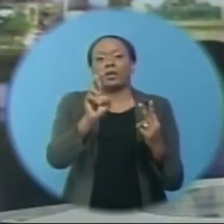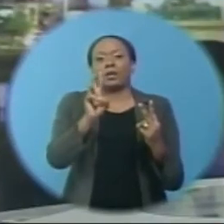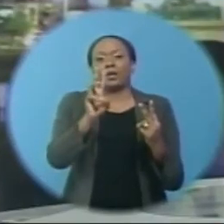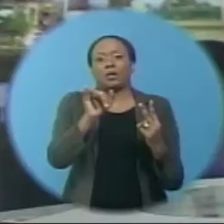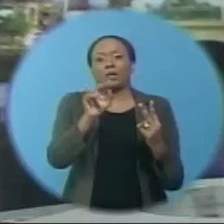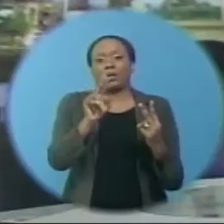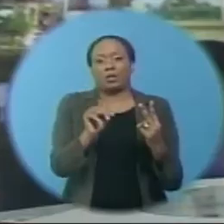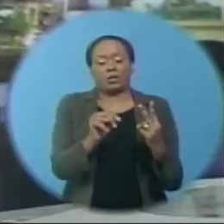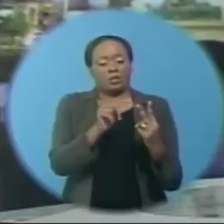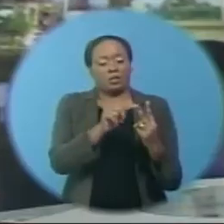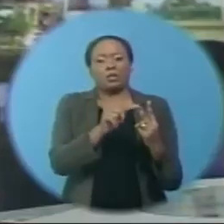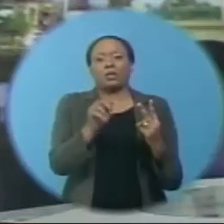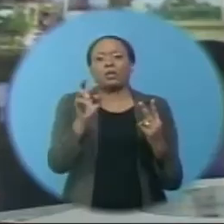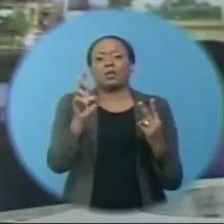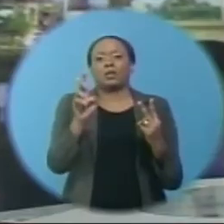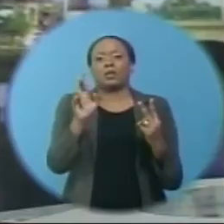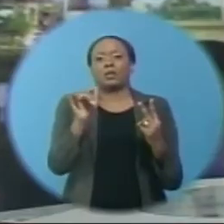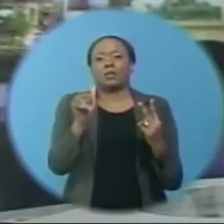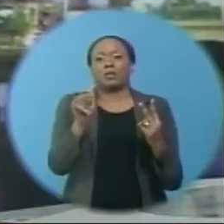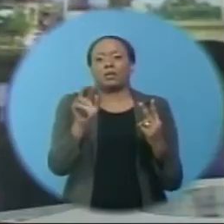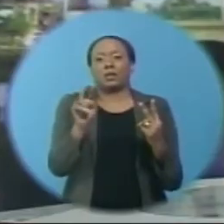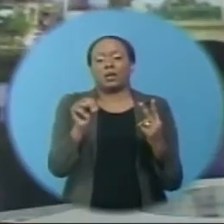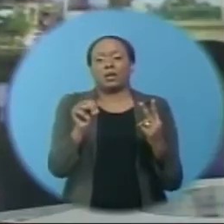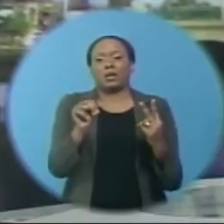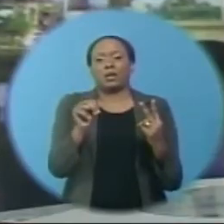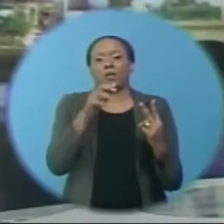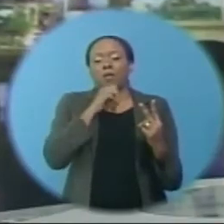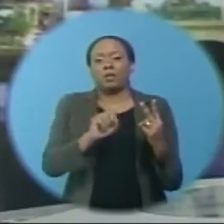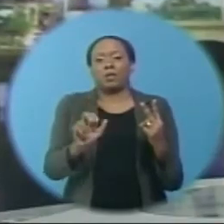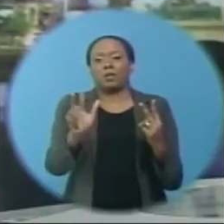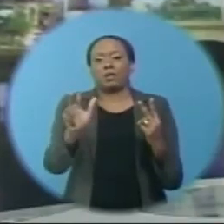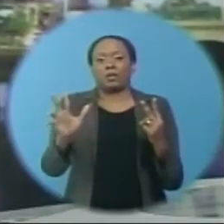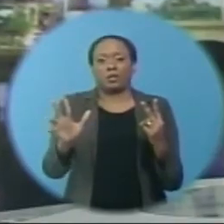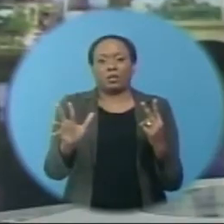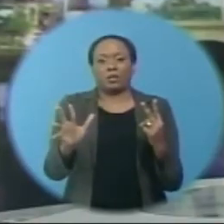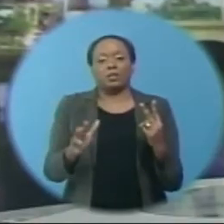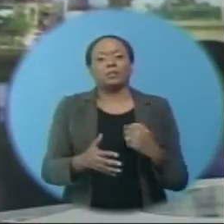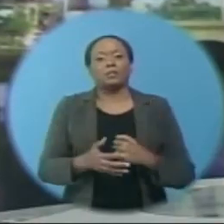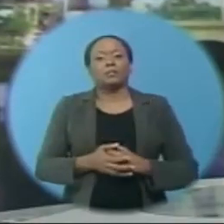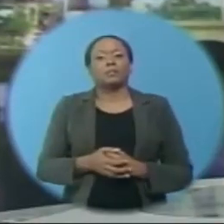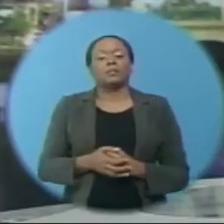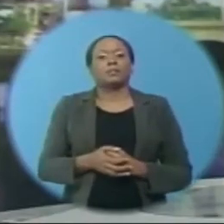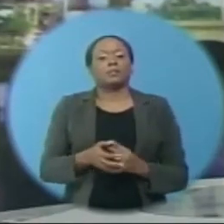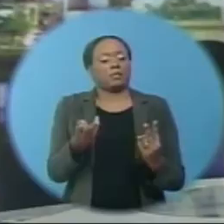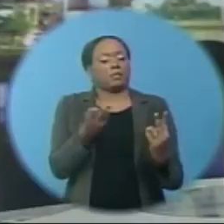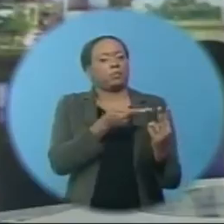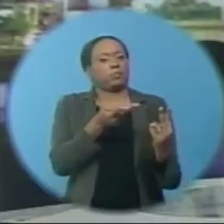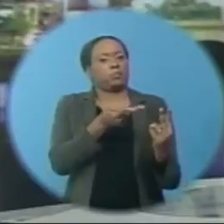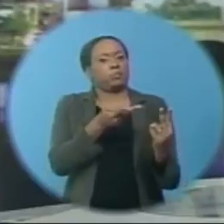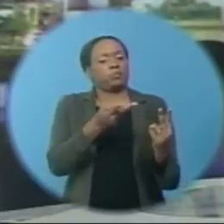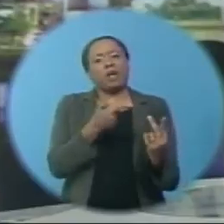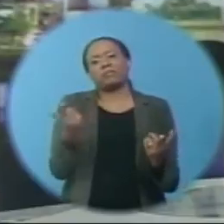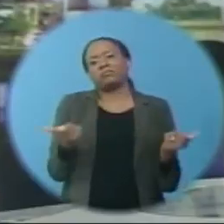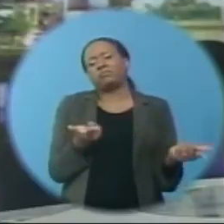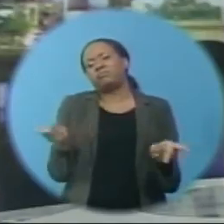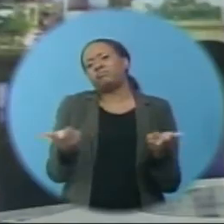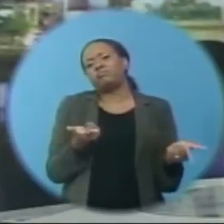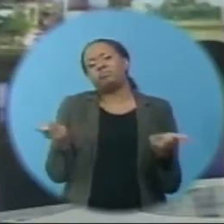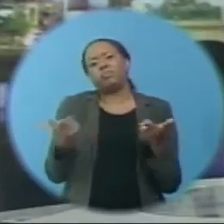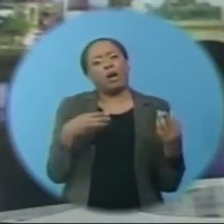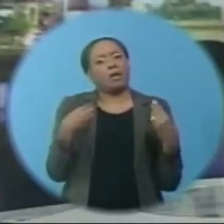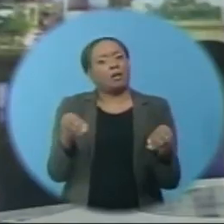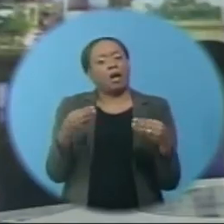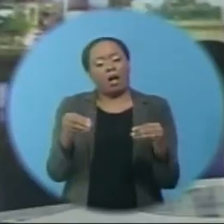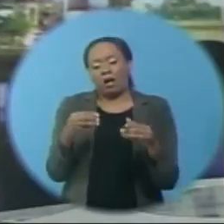of Wildy and Ryan Quimby, 35 years, of Bush Hall St. Michael. Police say the two were liming by a shop in the area